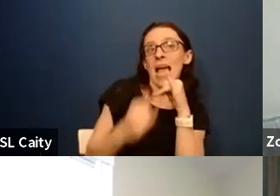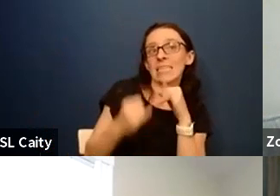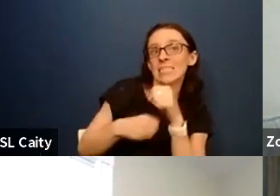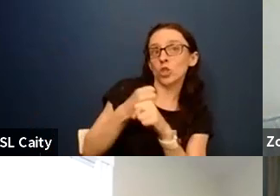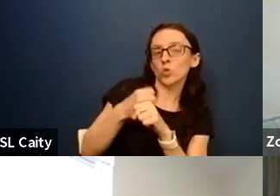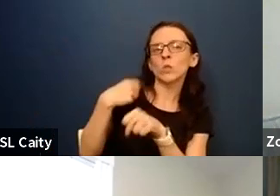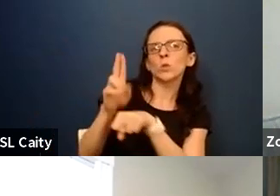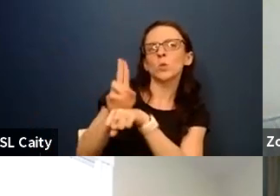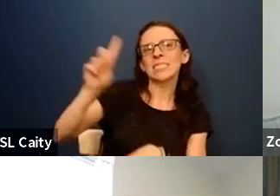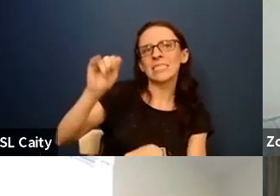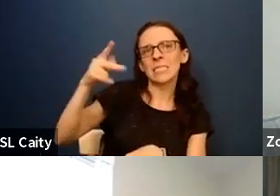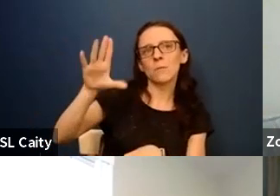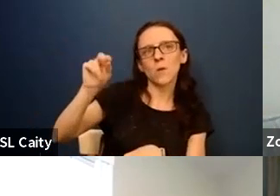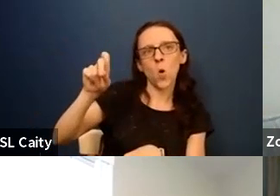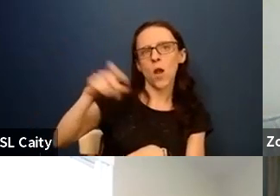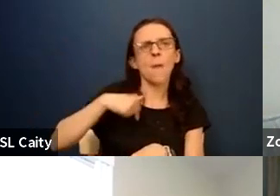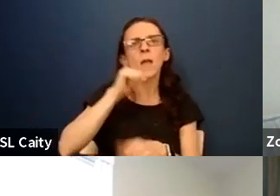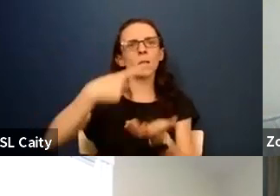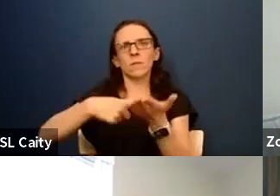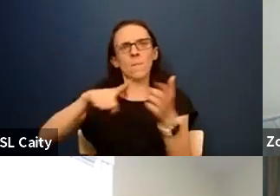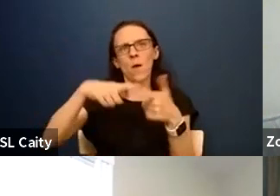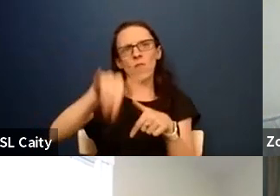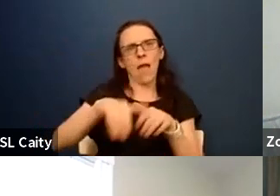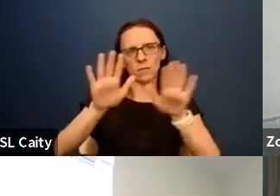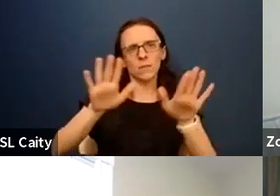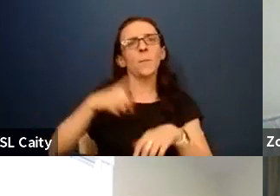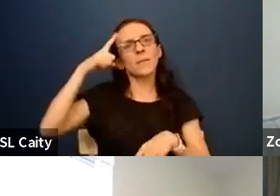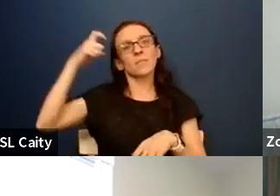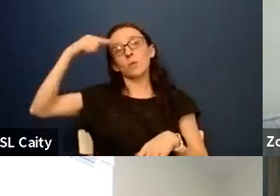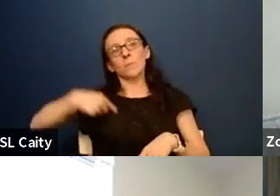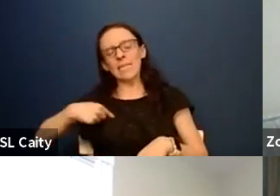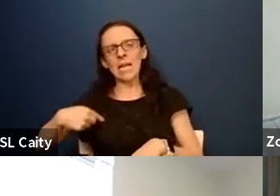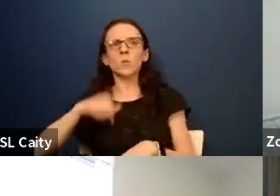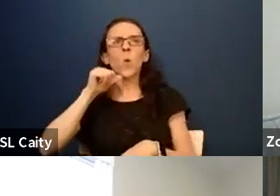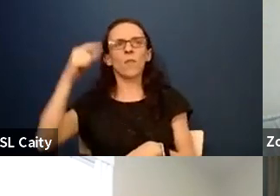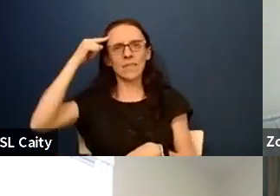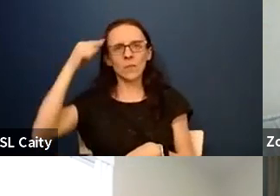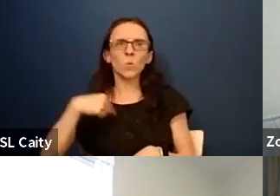Yeah. I'm not talking about that at all because in my mind, we should not